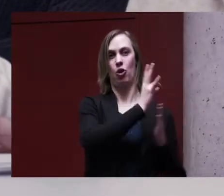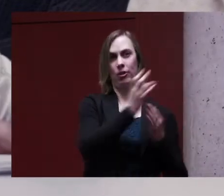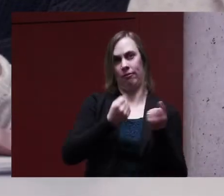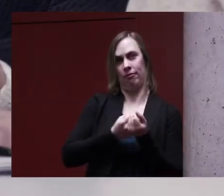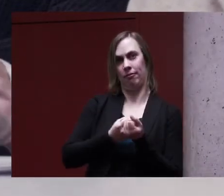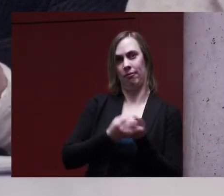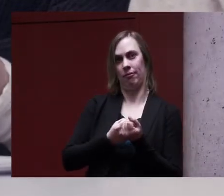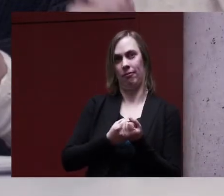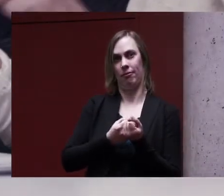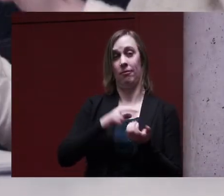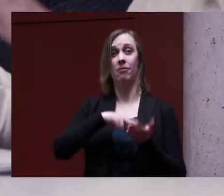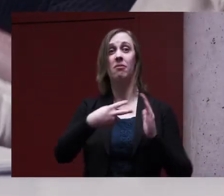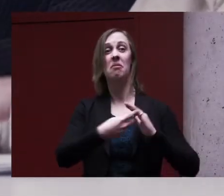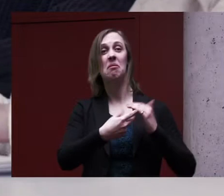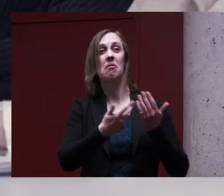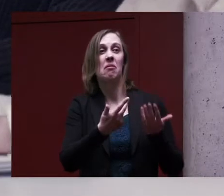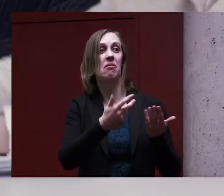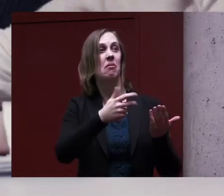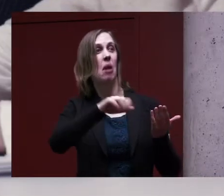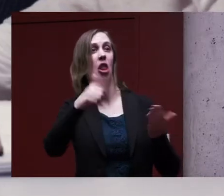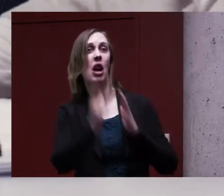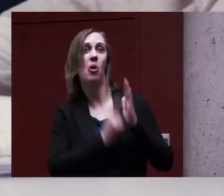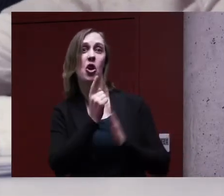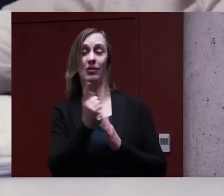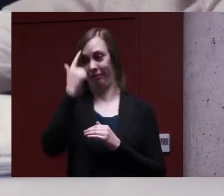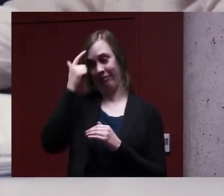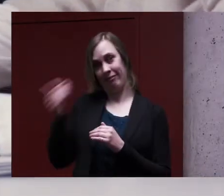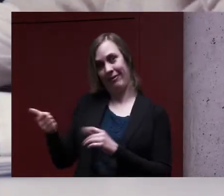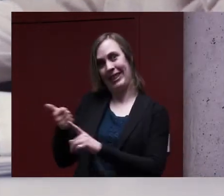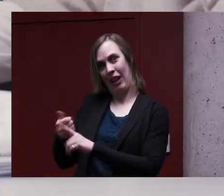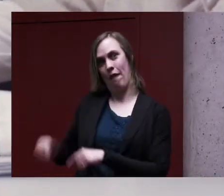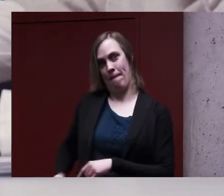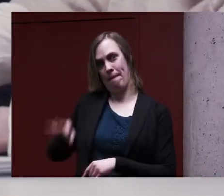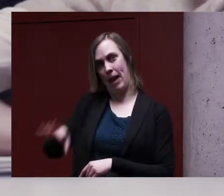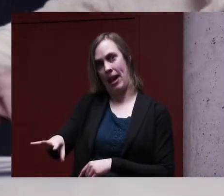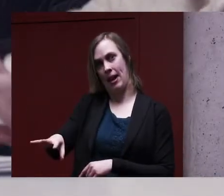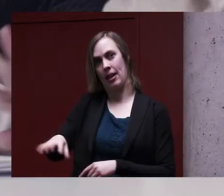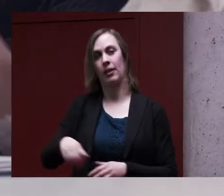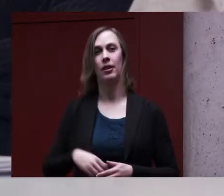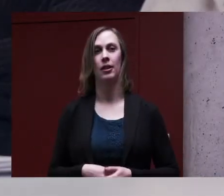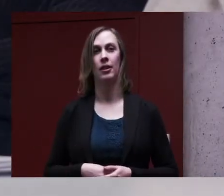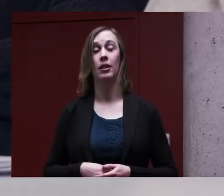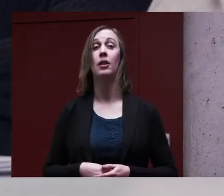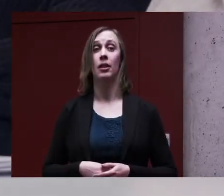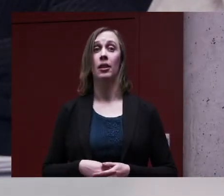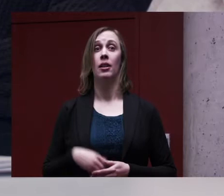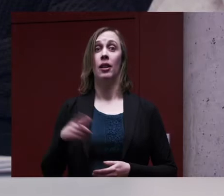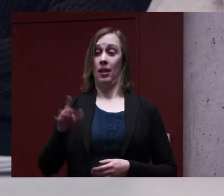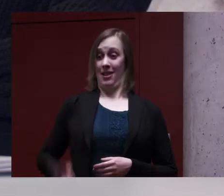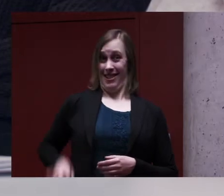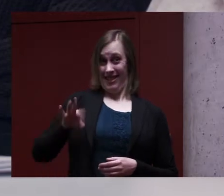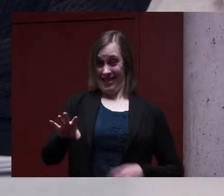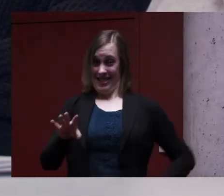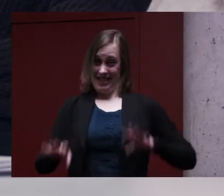any other necessary costs to be assumed by the individual. These additional costs to be able to live